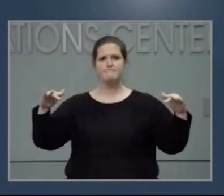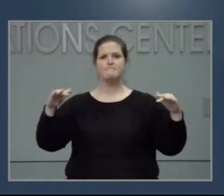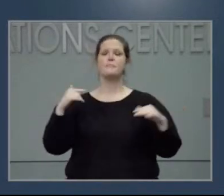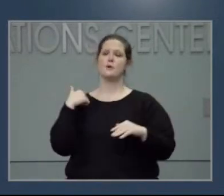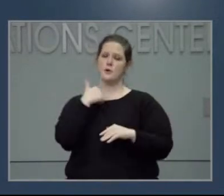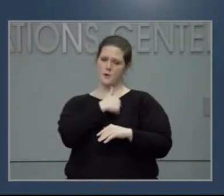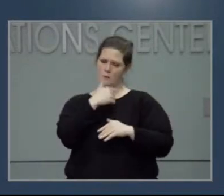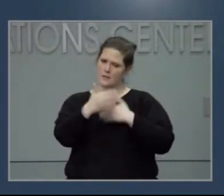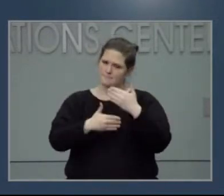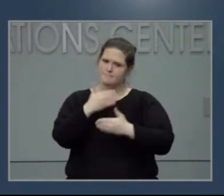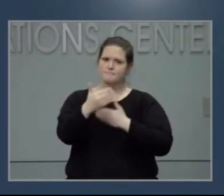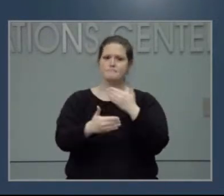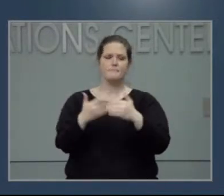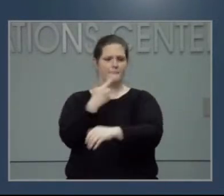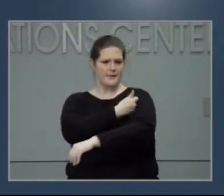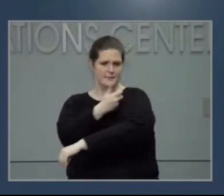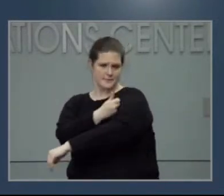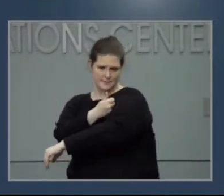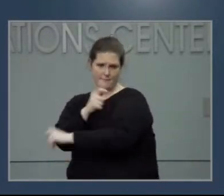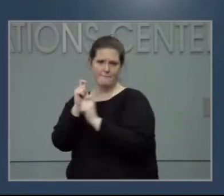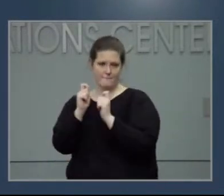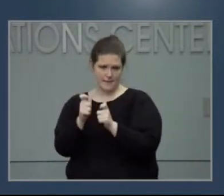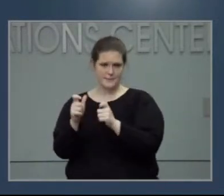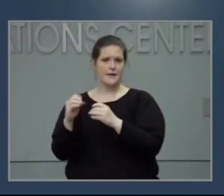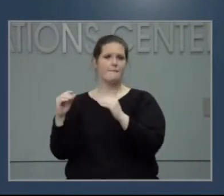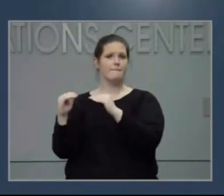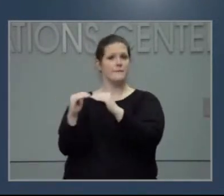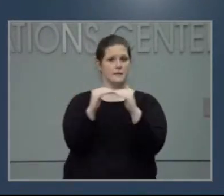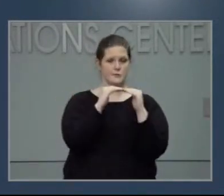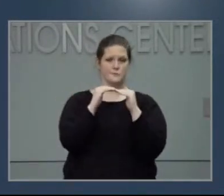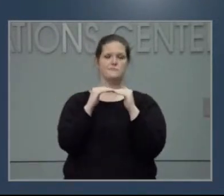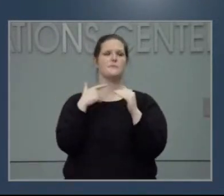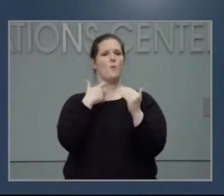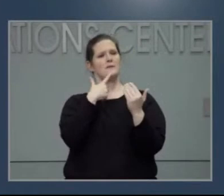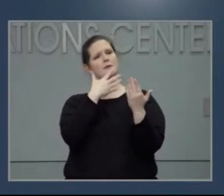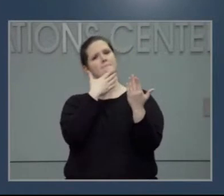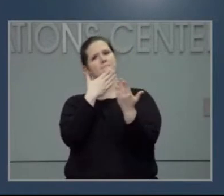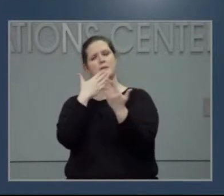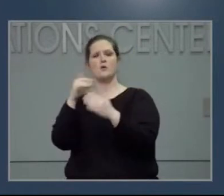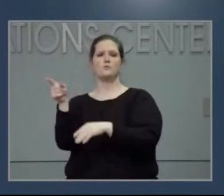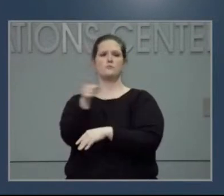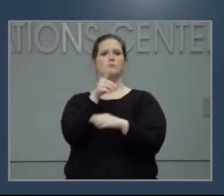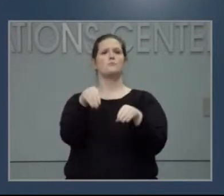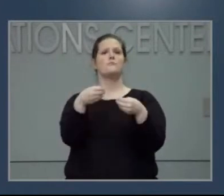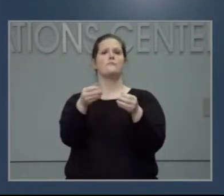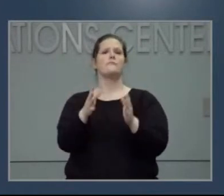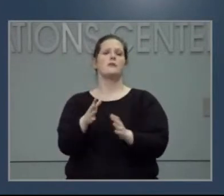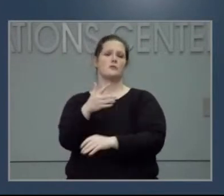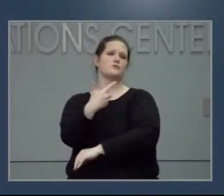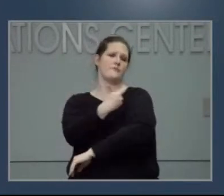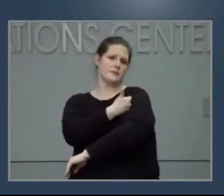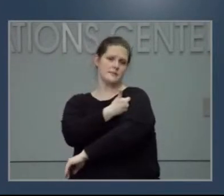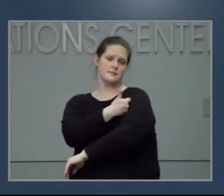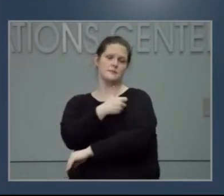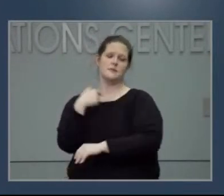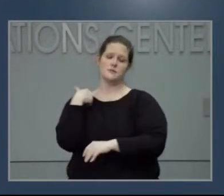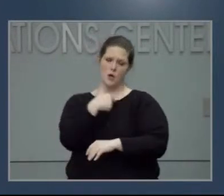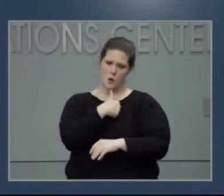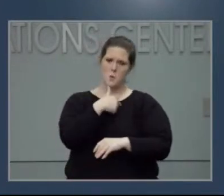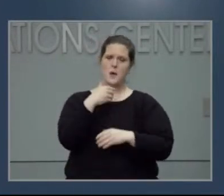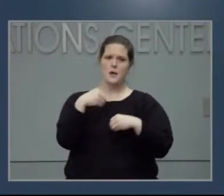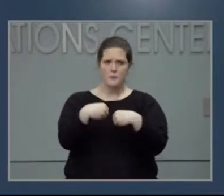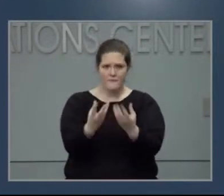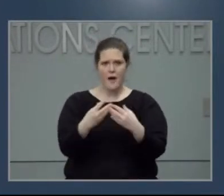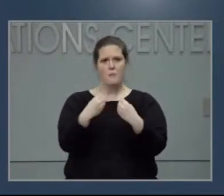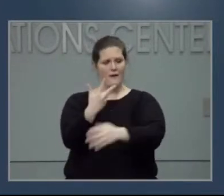our hard-working vaccine providers. Every shot in an arm gets us a little closer to turning the corner on this